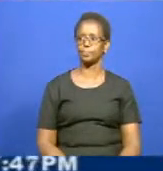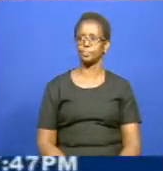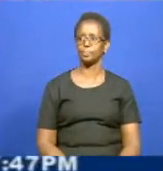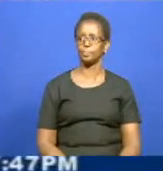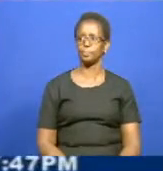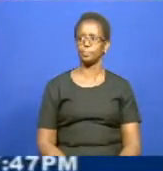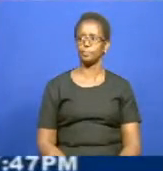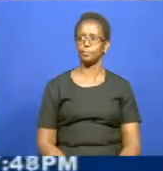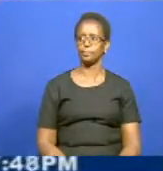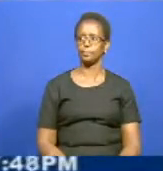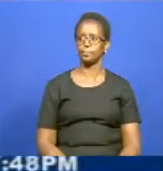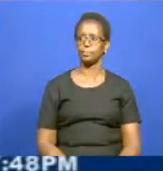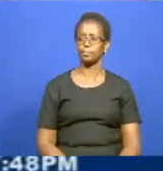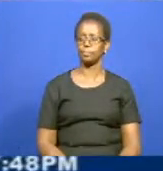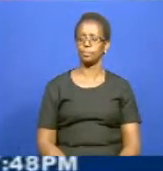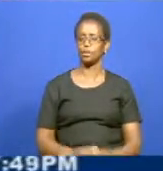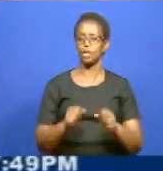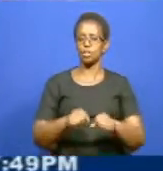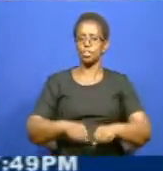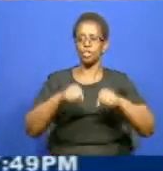Share health.